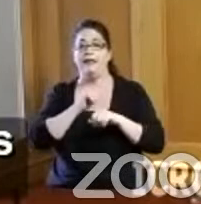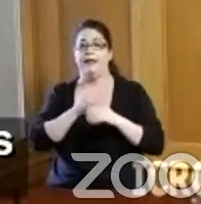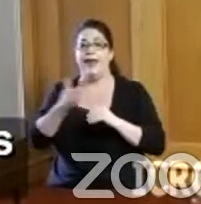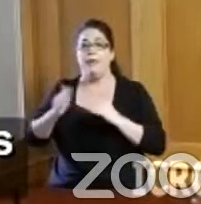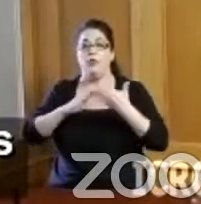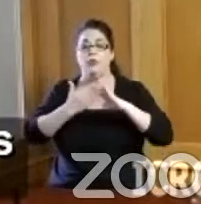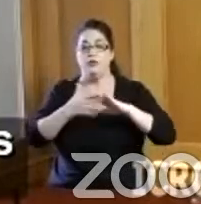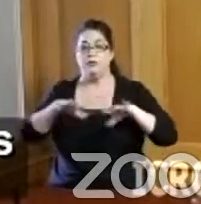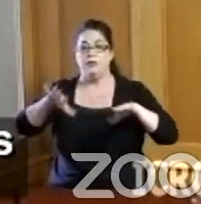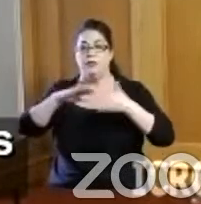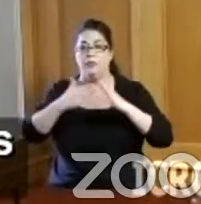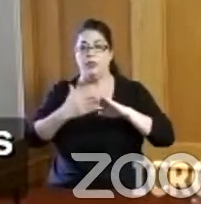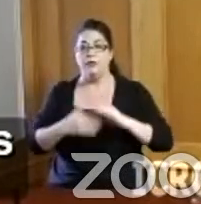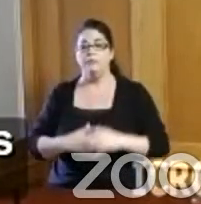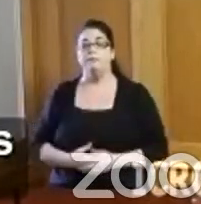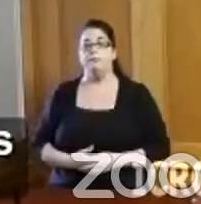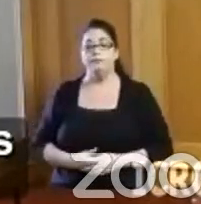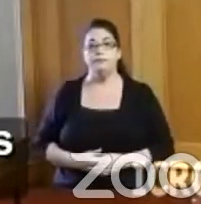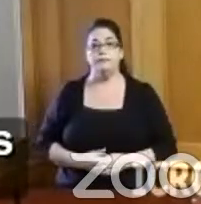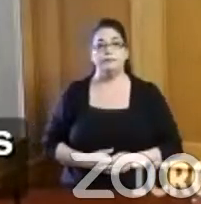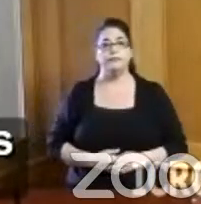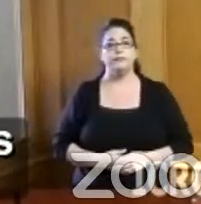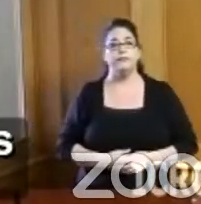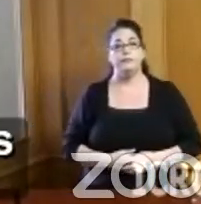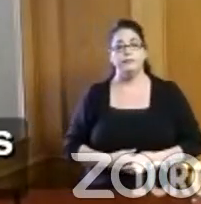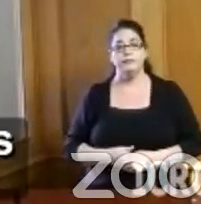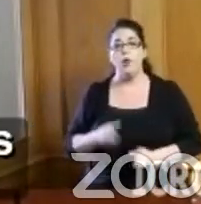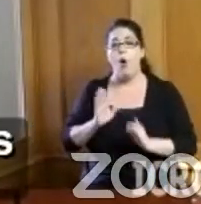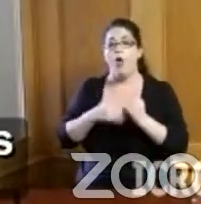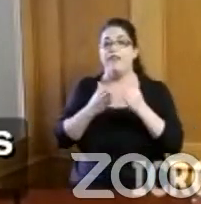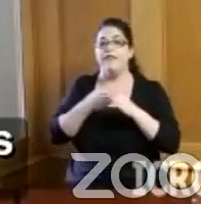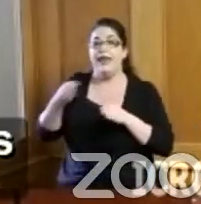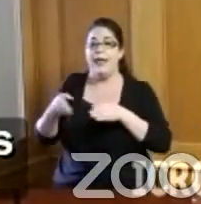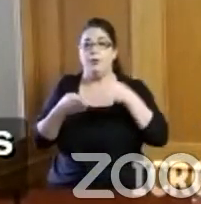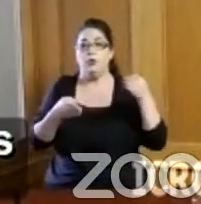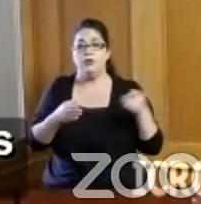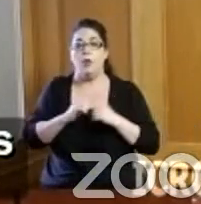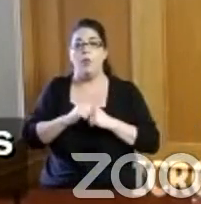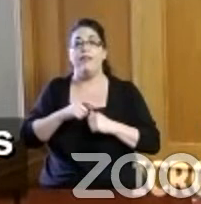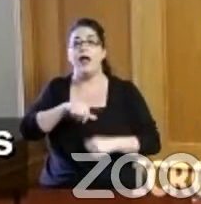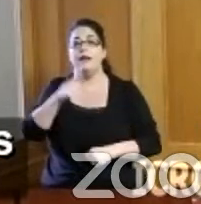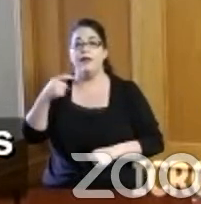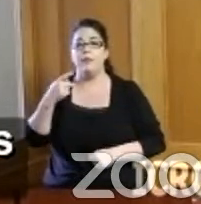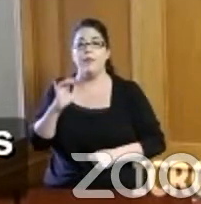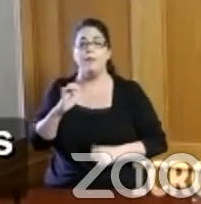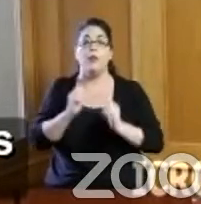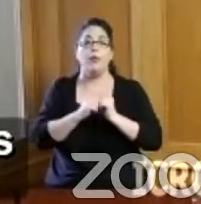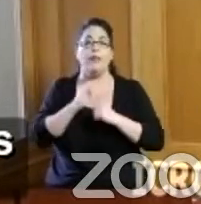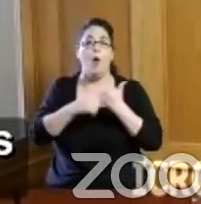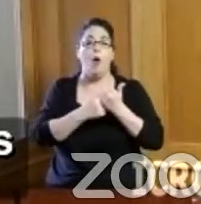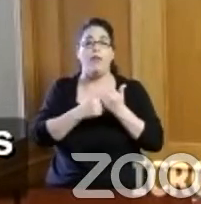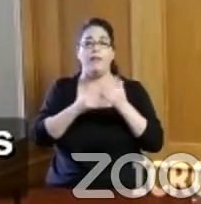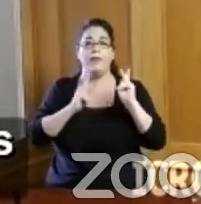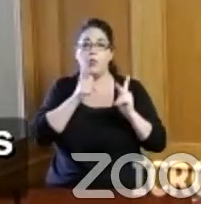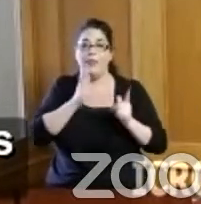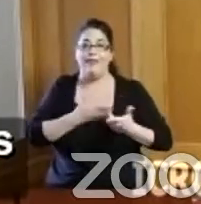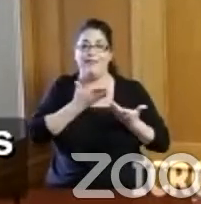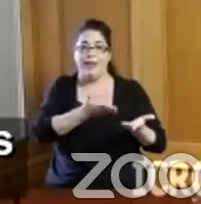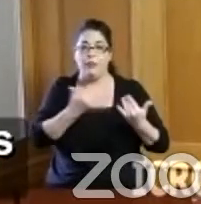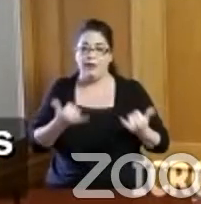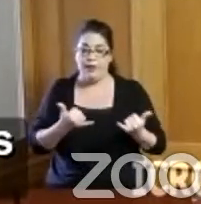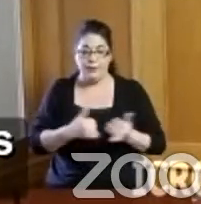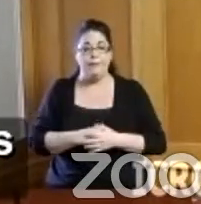when the details of the plan are finalized before that anything can be constructed. There will be another public hearing with all the neighbors review the details